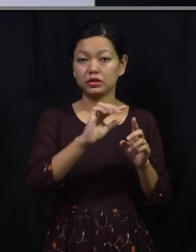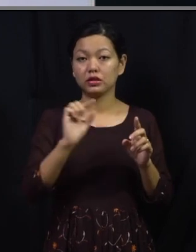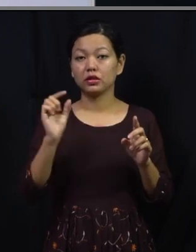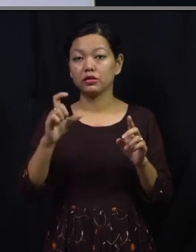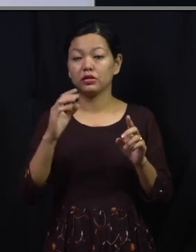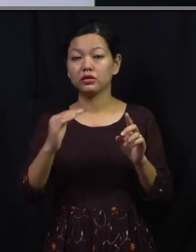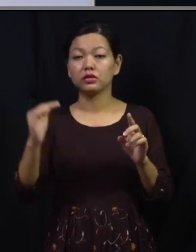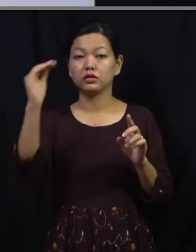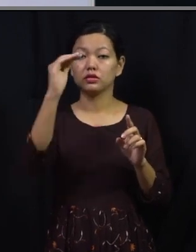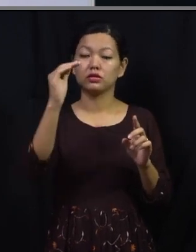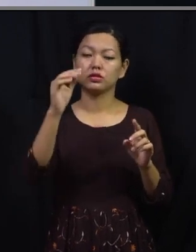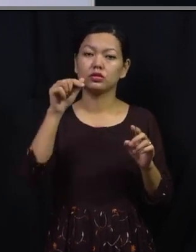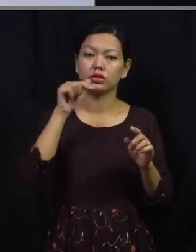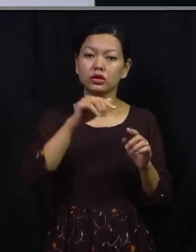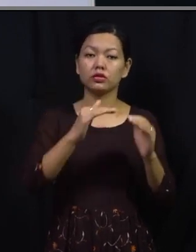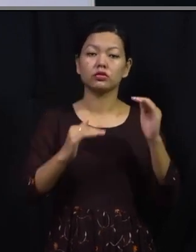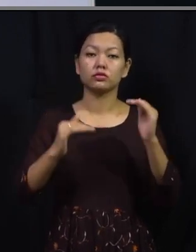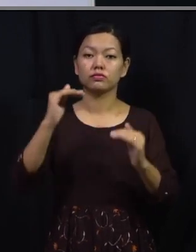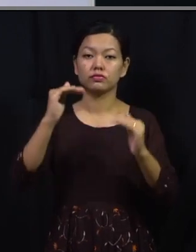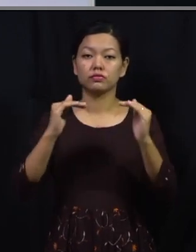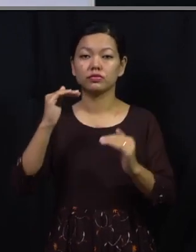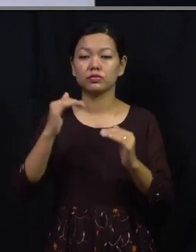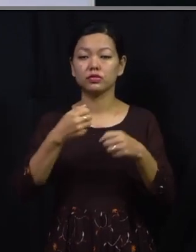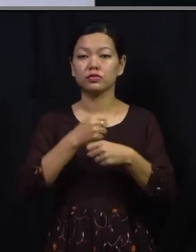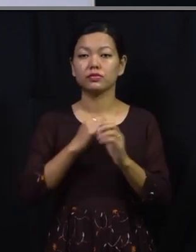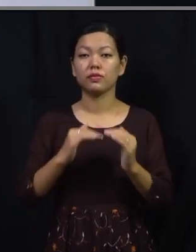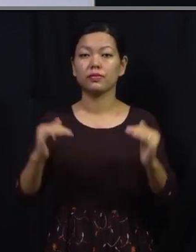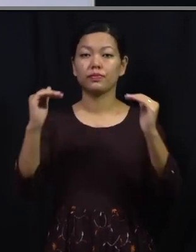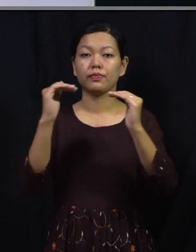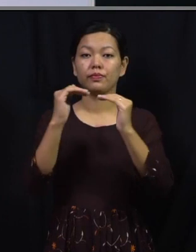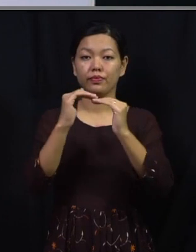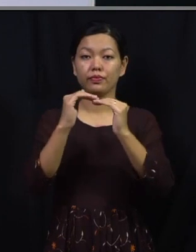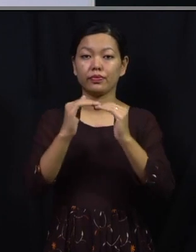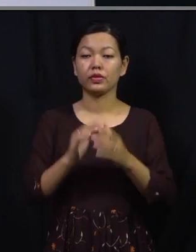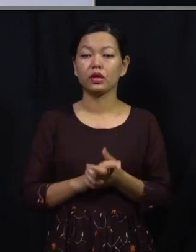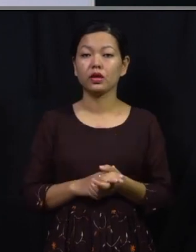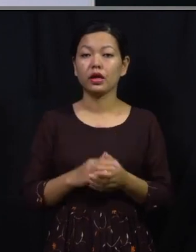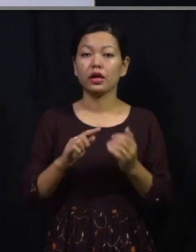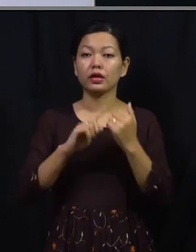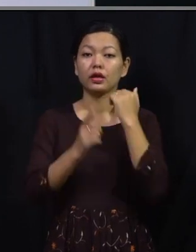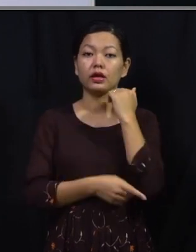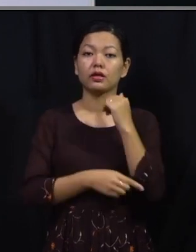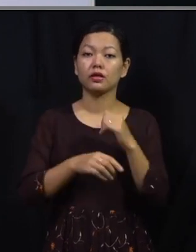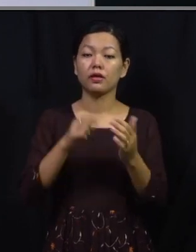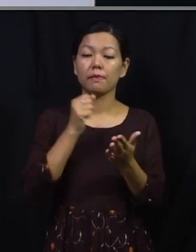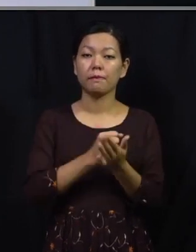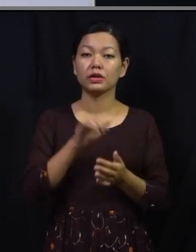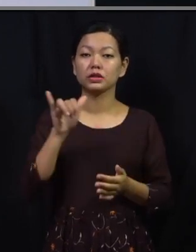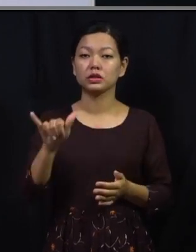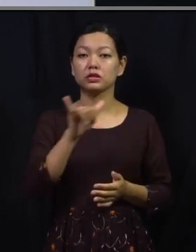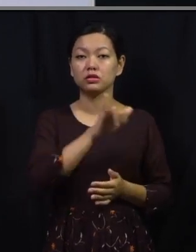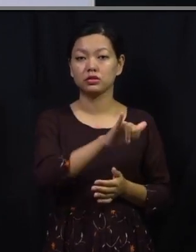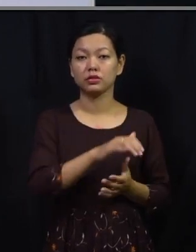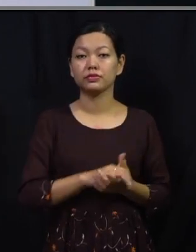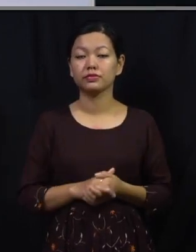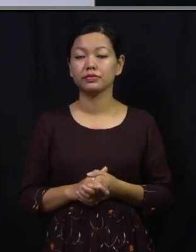balancing figure rupees 2,000. So what we do in balancing is we equalize the total of debit and total of credit.